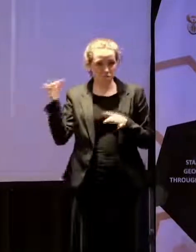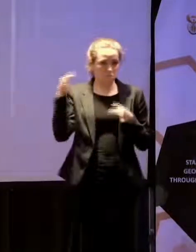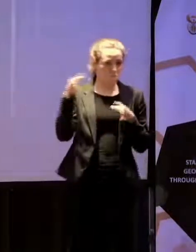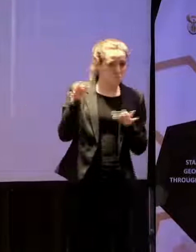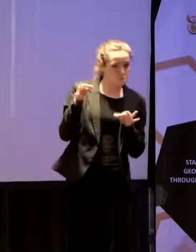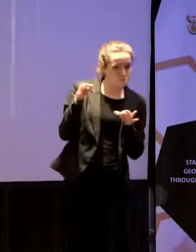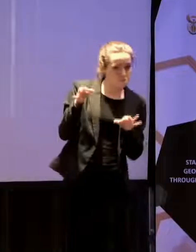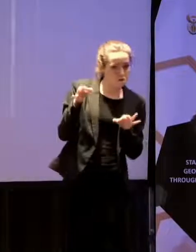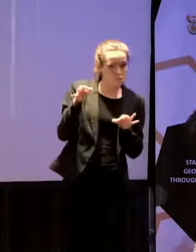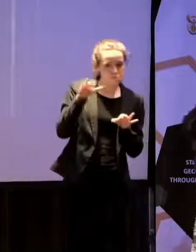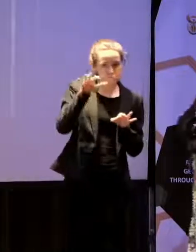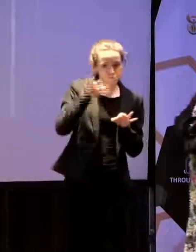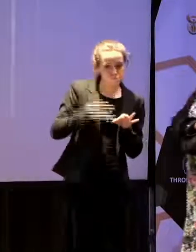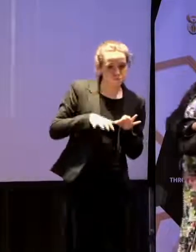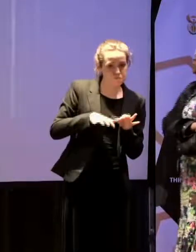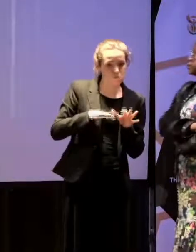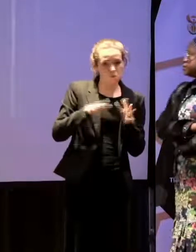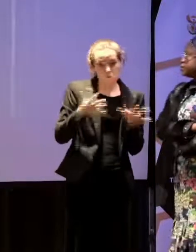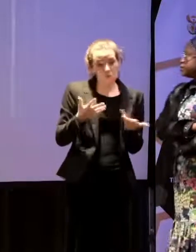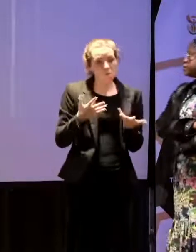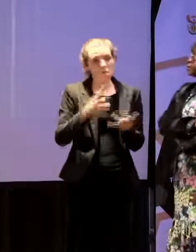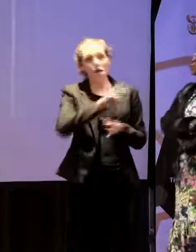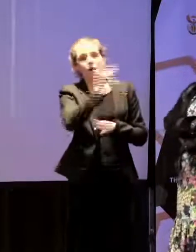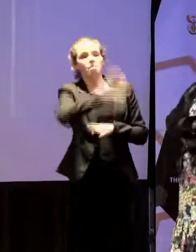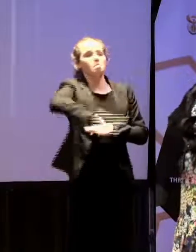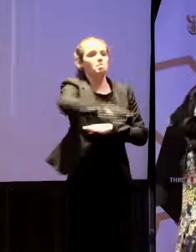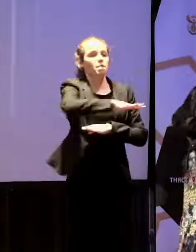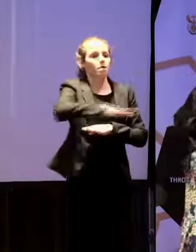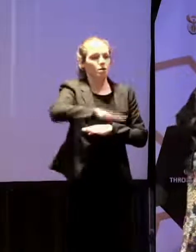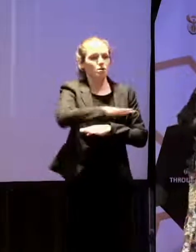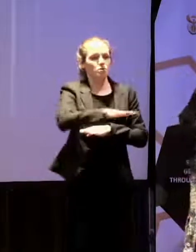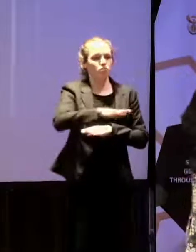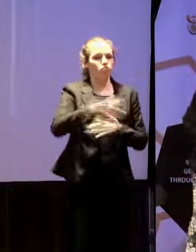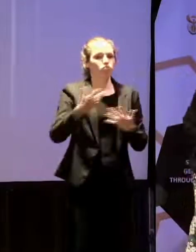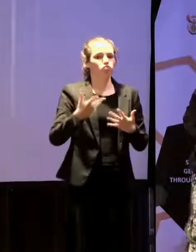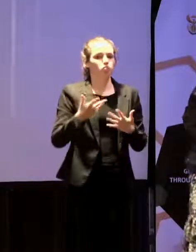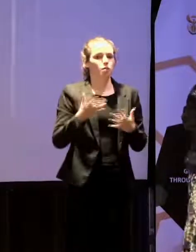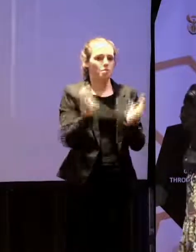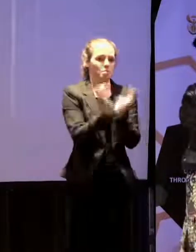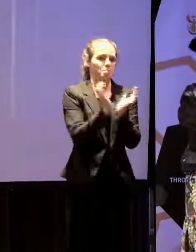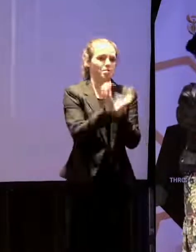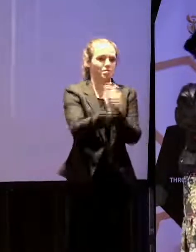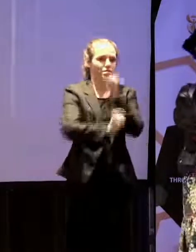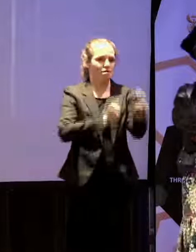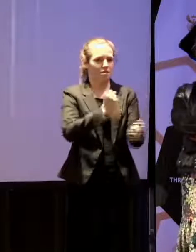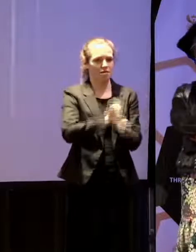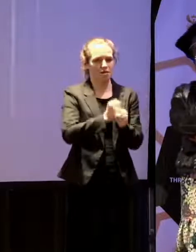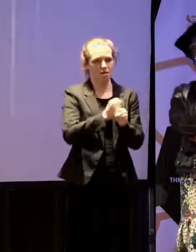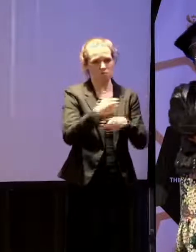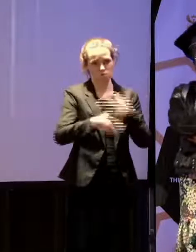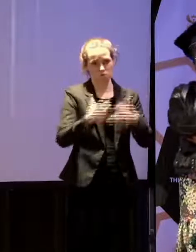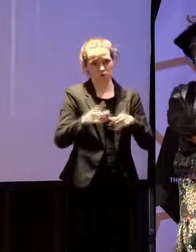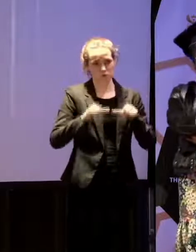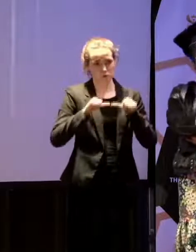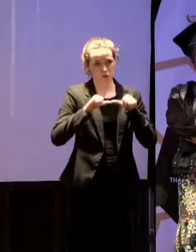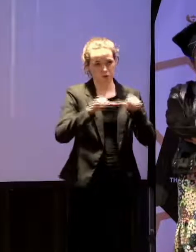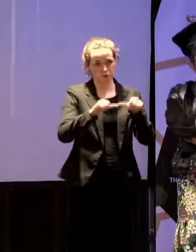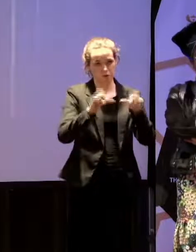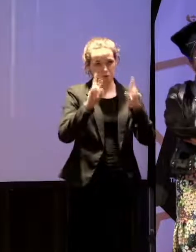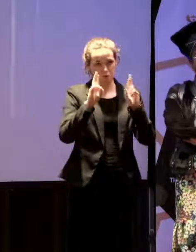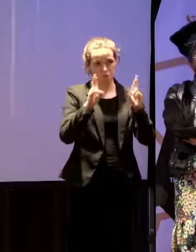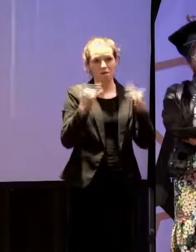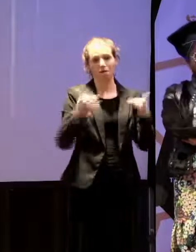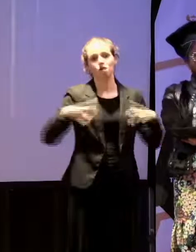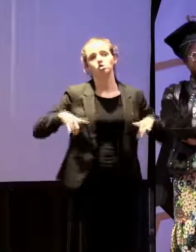or at any other venue next year, continue with the process. I'll hand over now to the chairperson